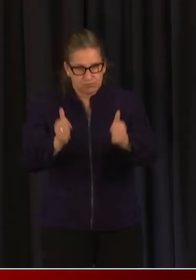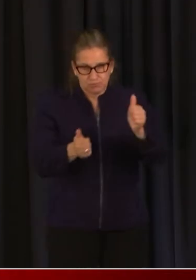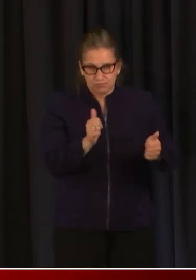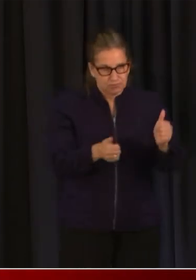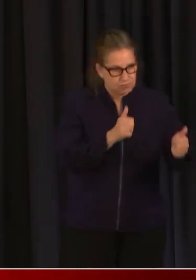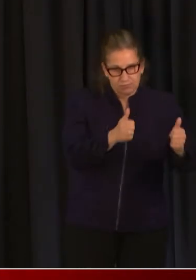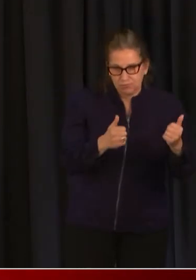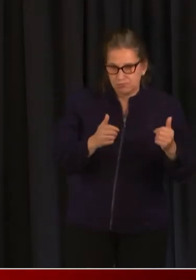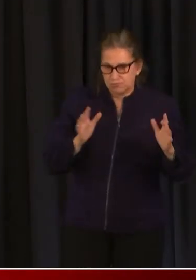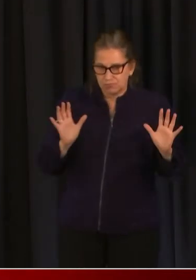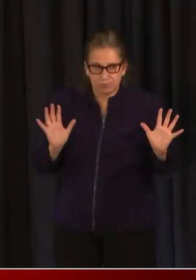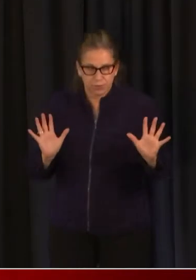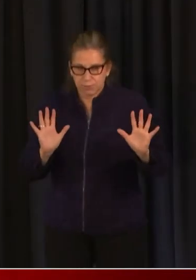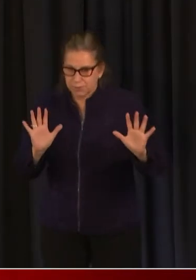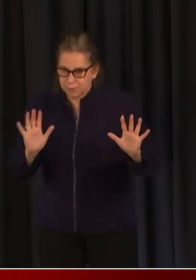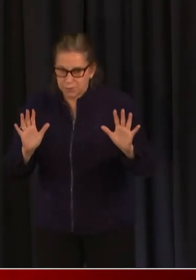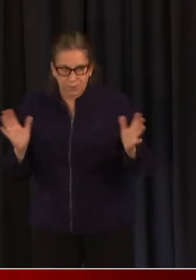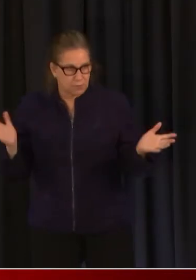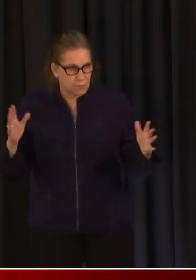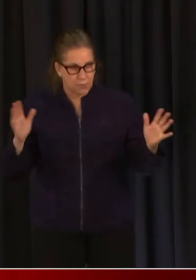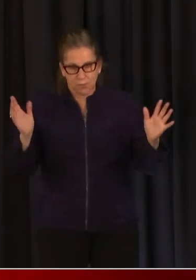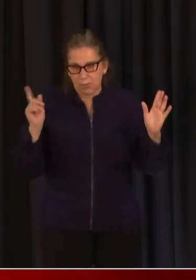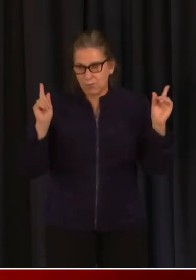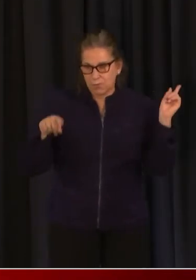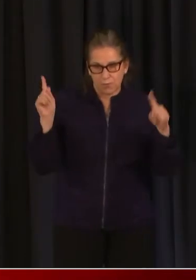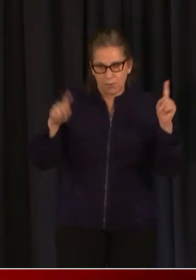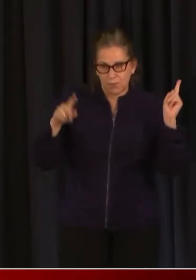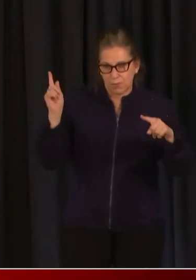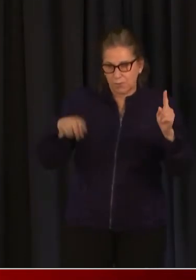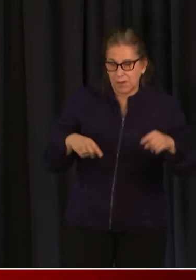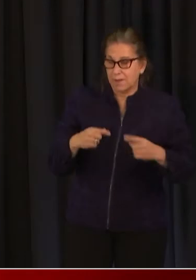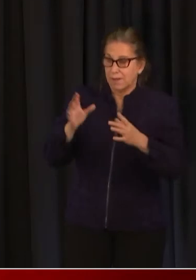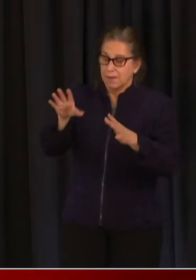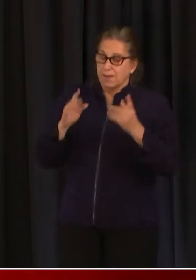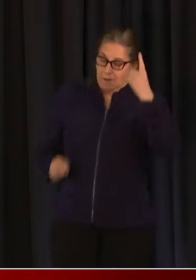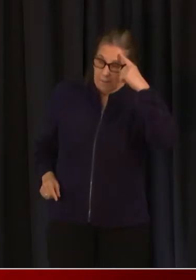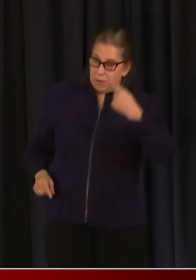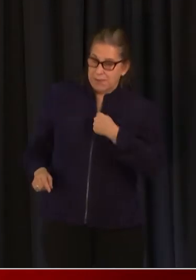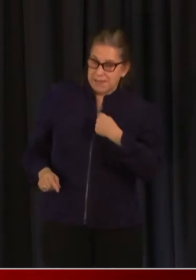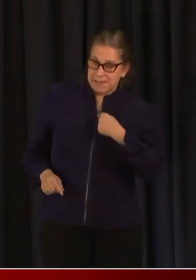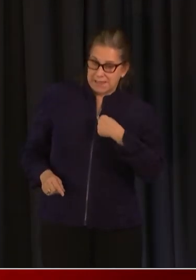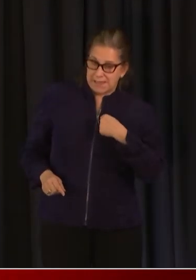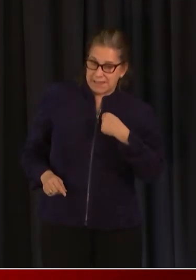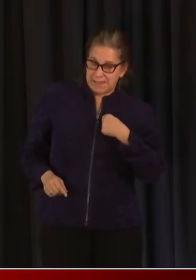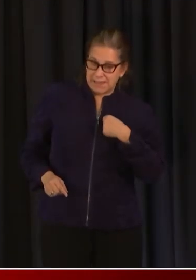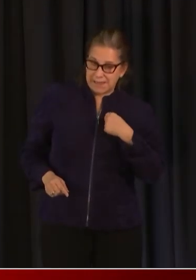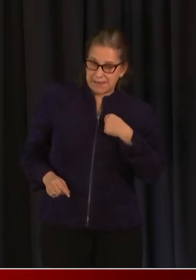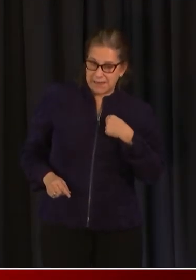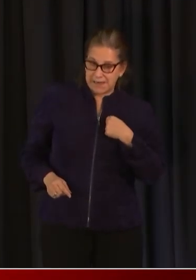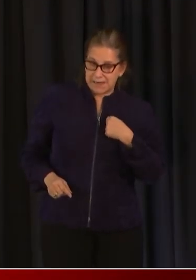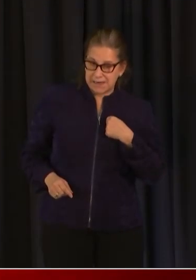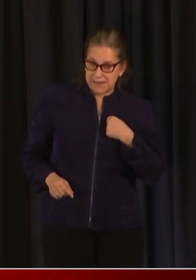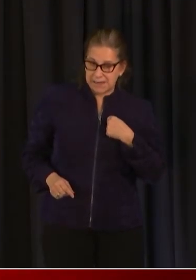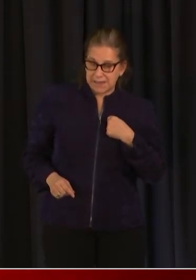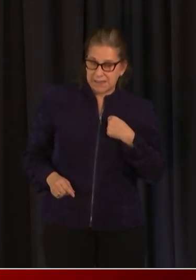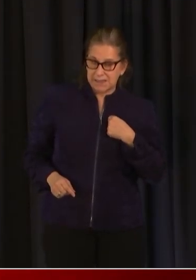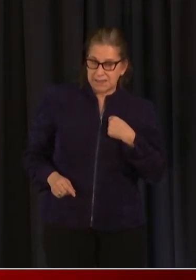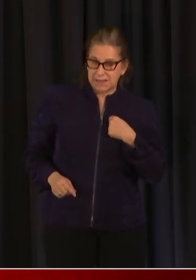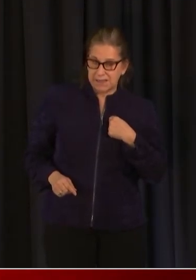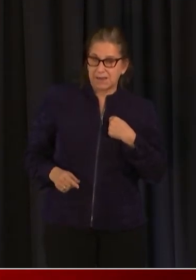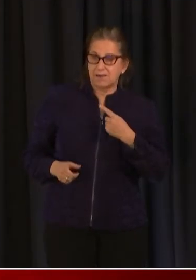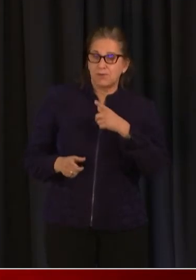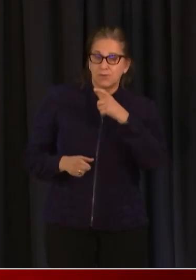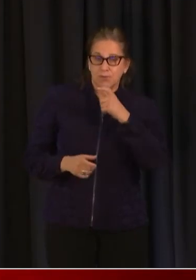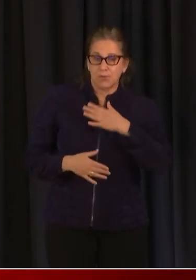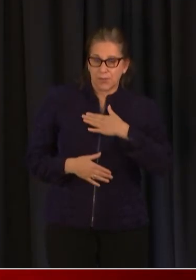like I'm not speaking for Dr. Nesbitt now, but the people who are early adopters and the early willing, I think, have gotten